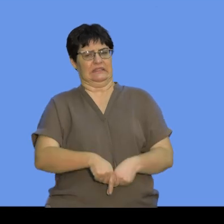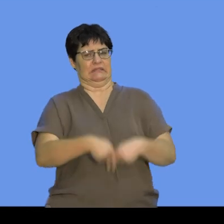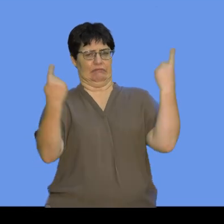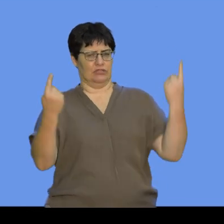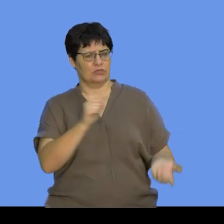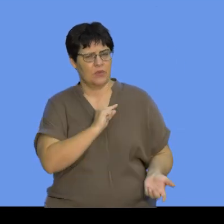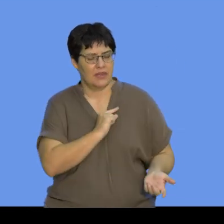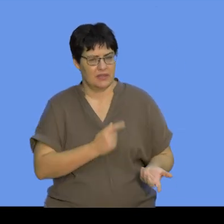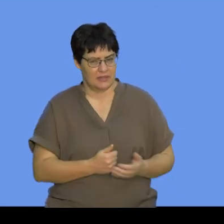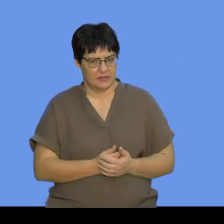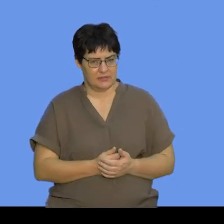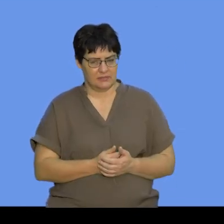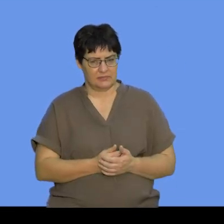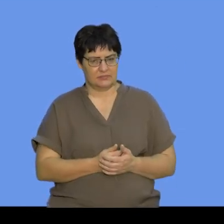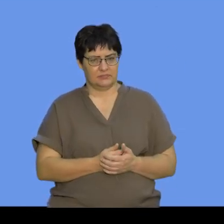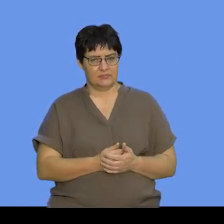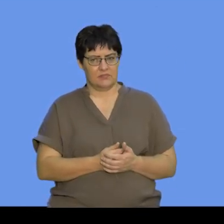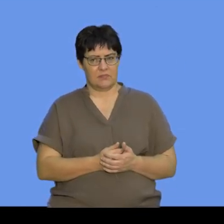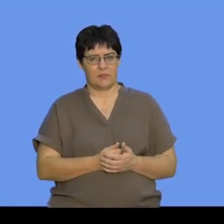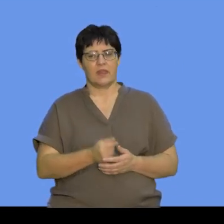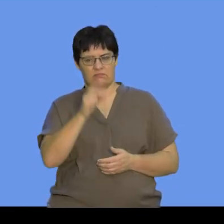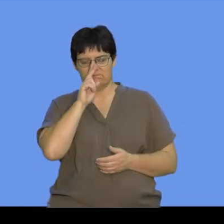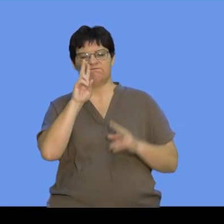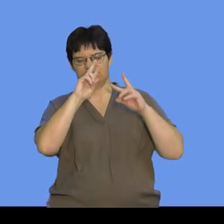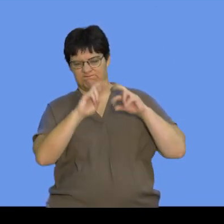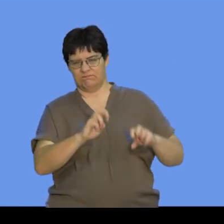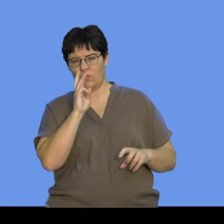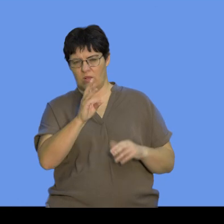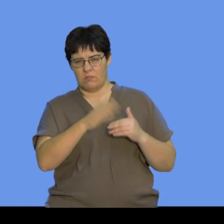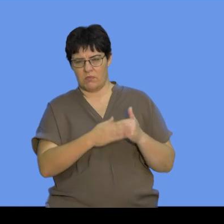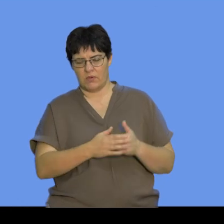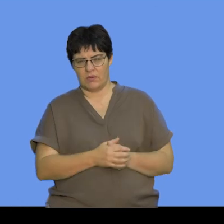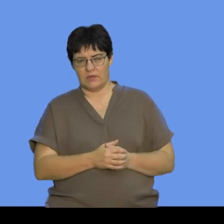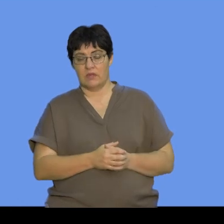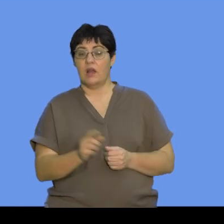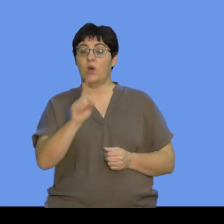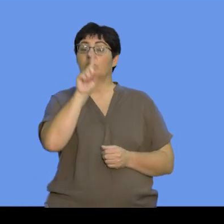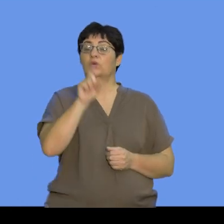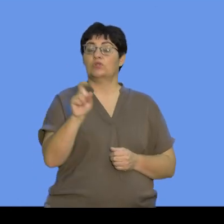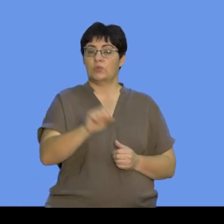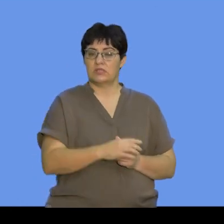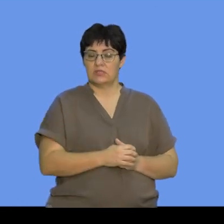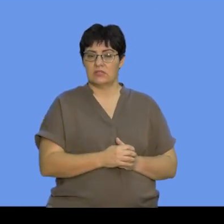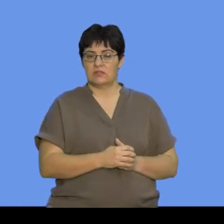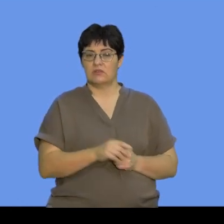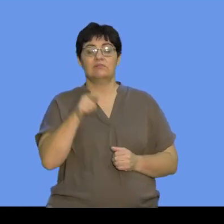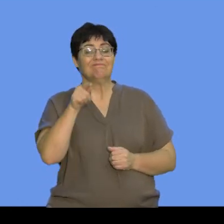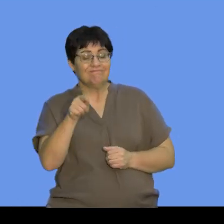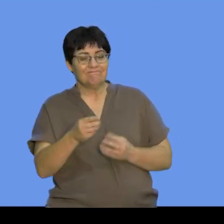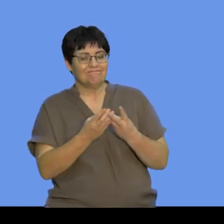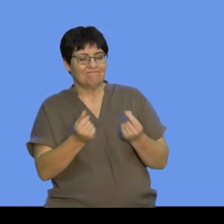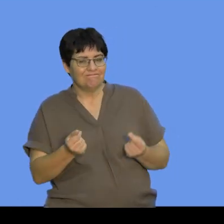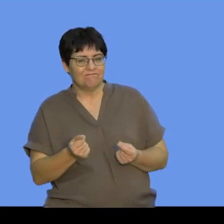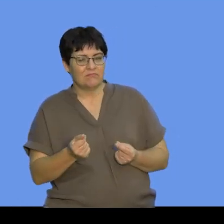of the physical properties. We'll look into that into more detail. But the big question is, what does this melting point of a